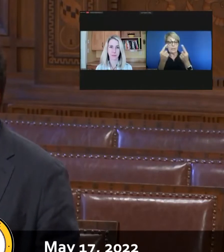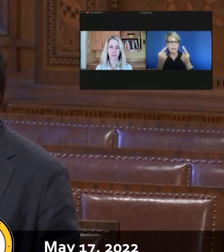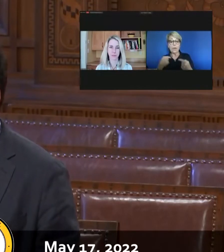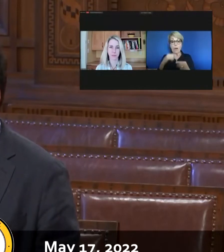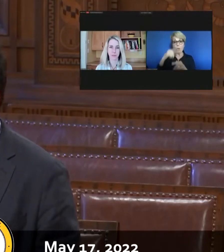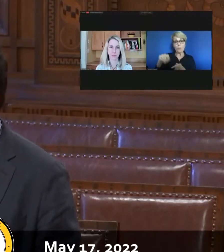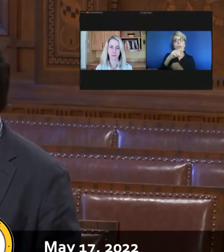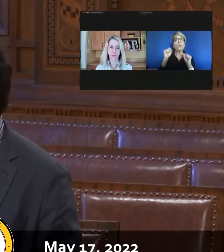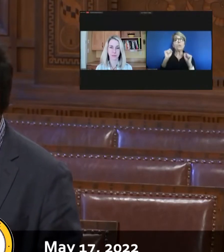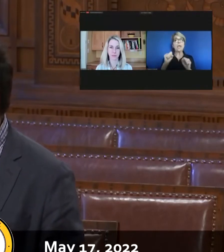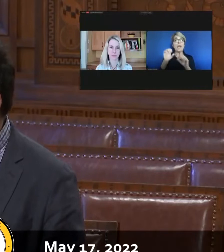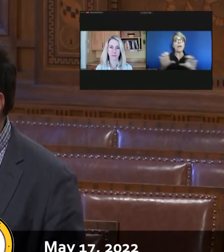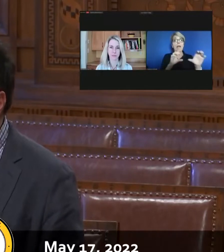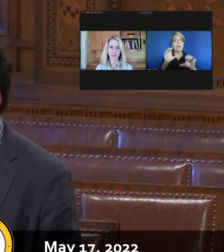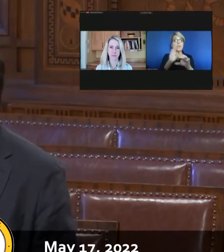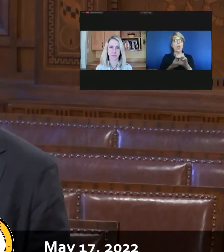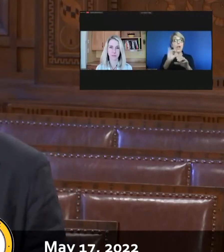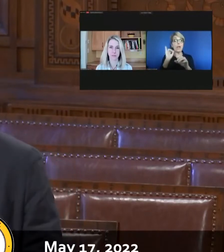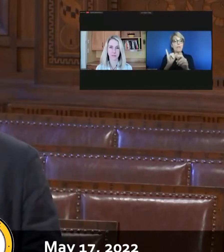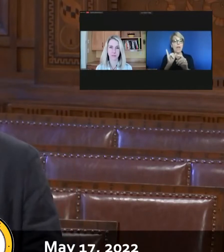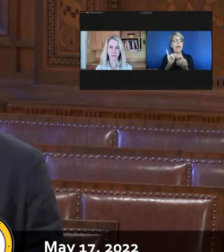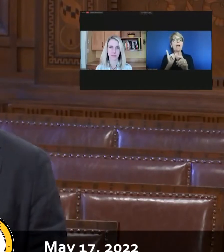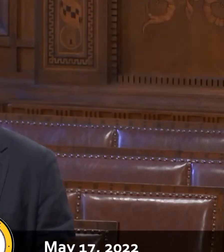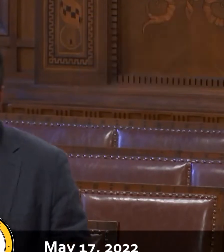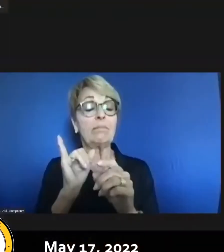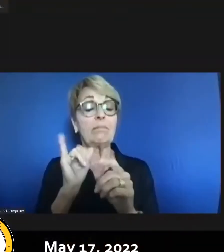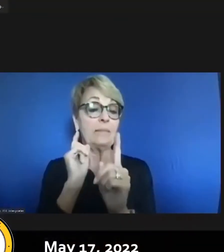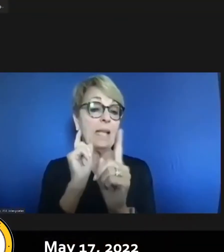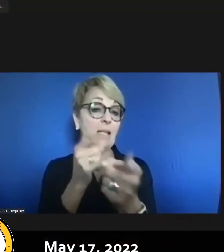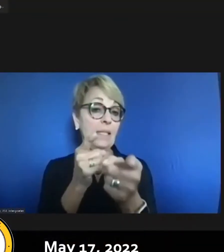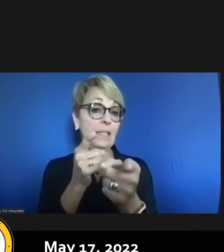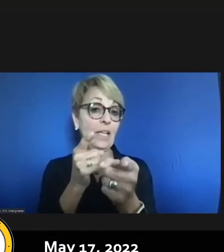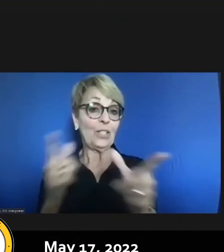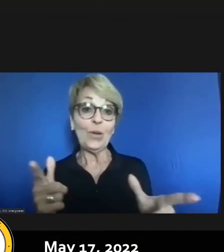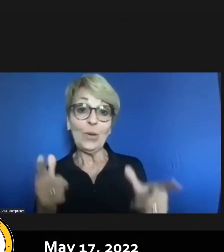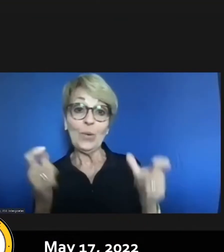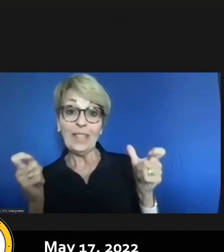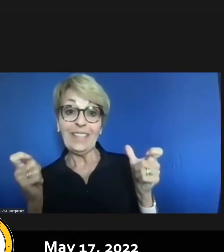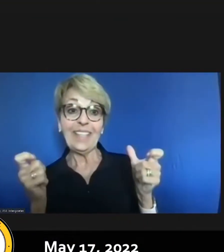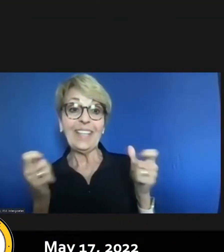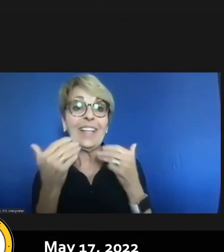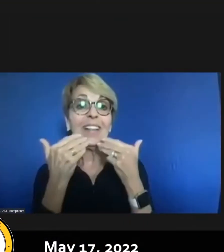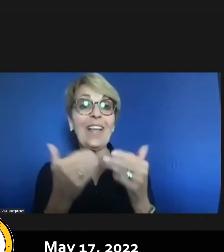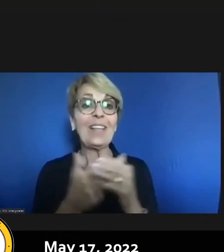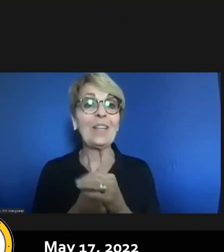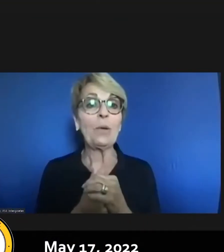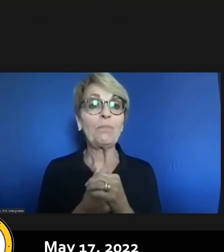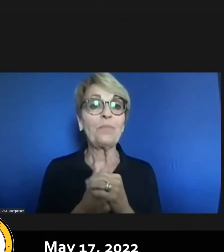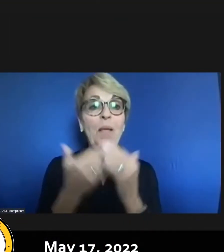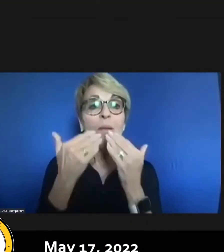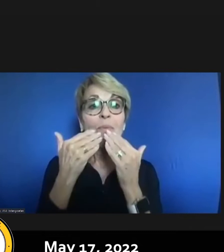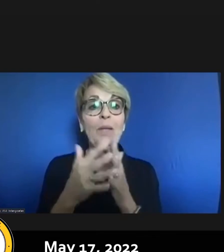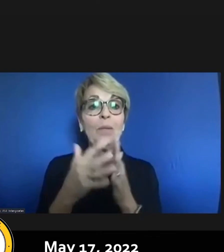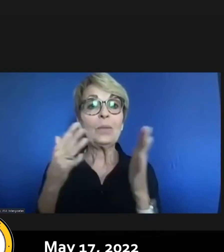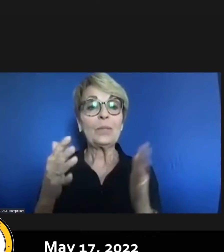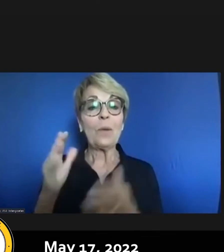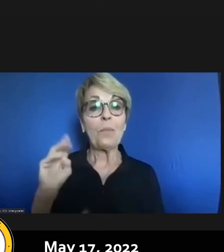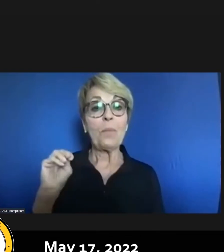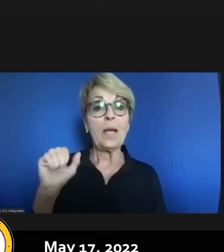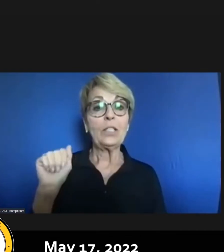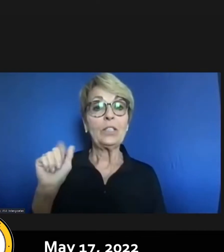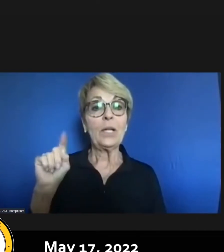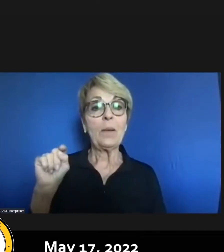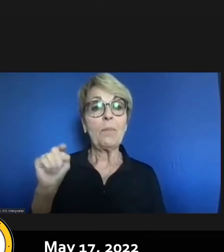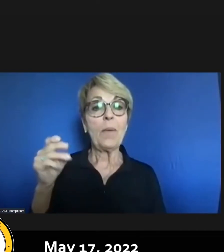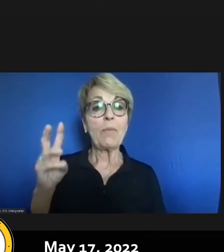act on the designation quickly. Thank you. Thank you so much, Matthew. Next, we have Barb